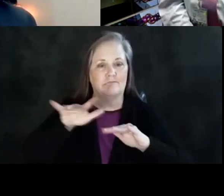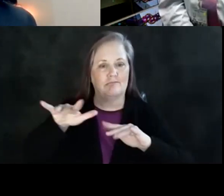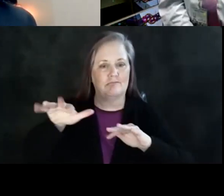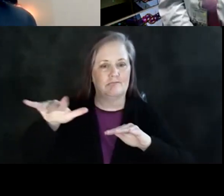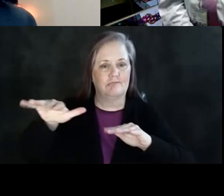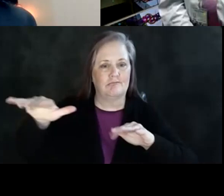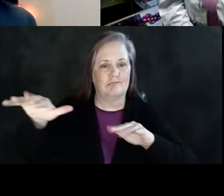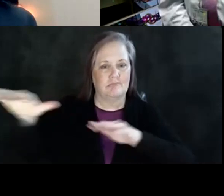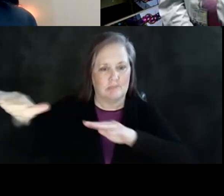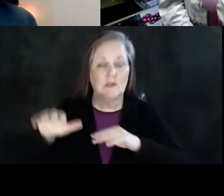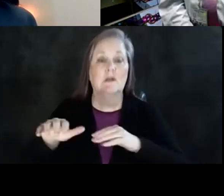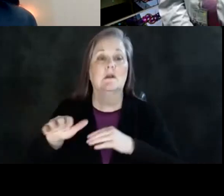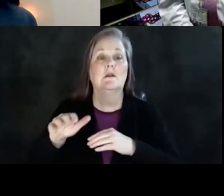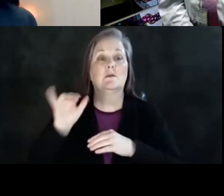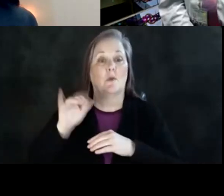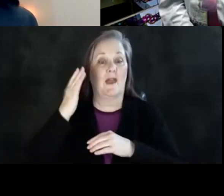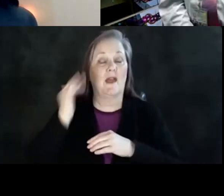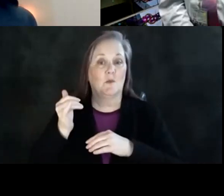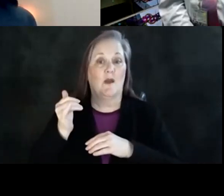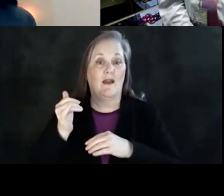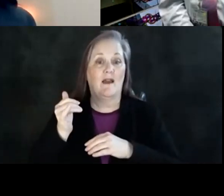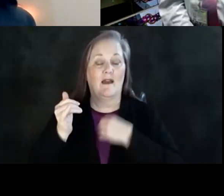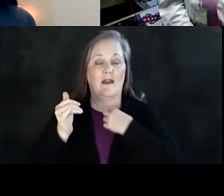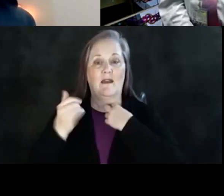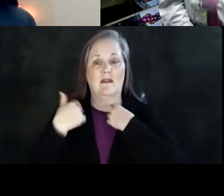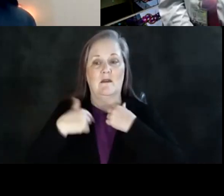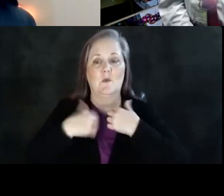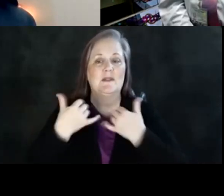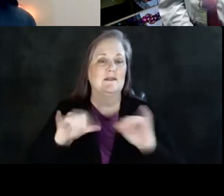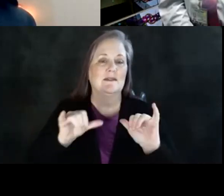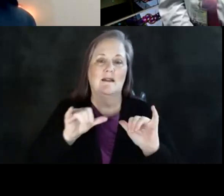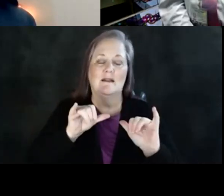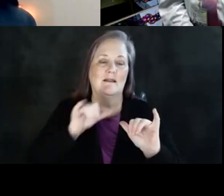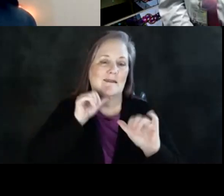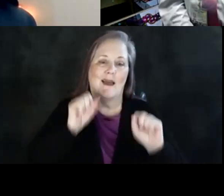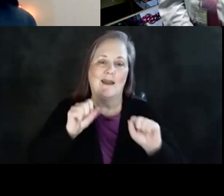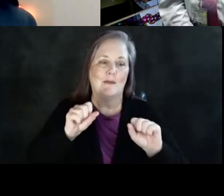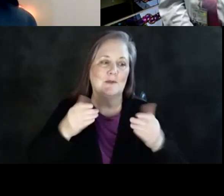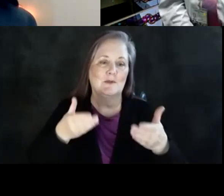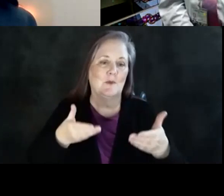distance. That's the reason why we are still not able to allow,